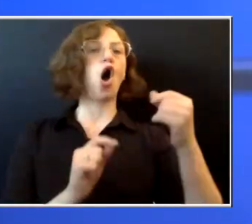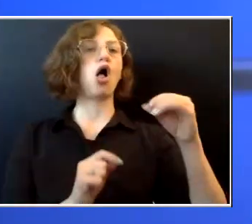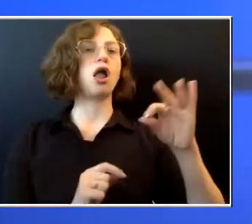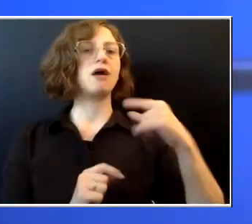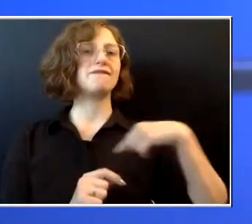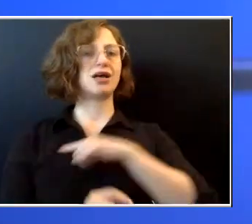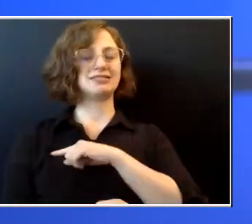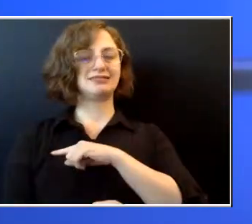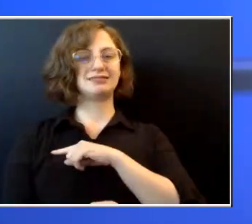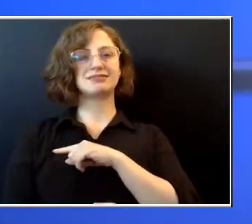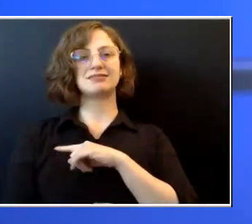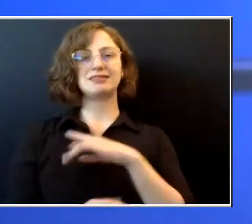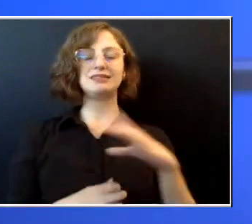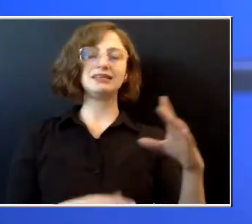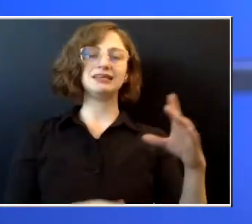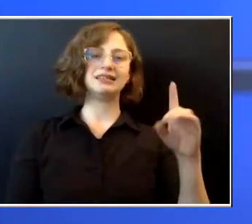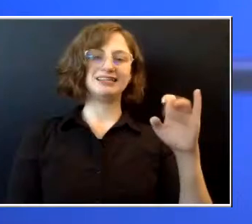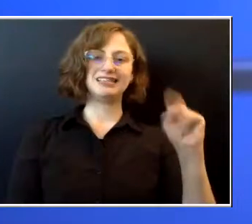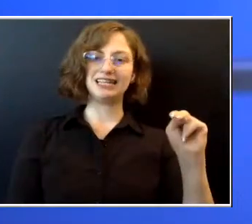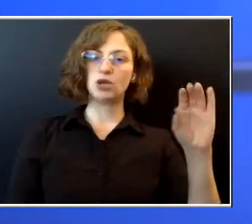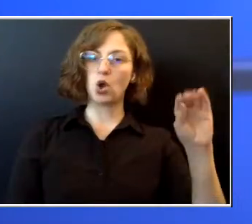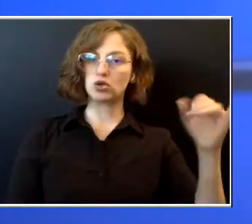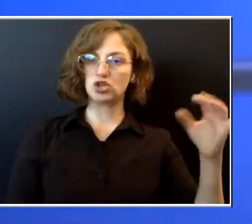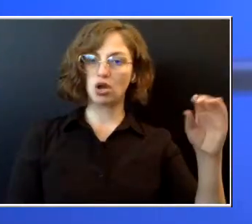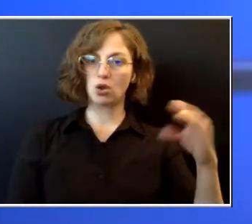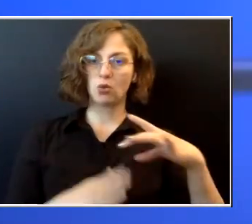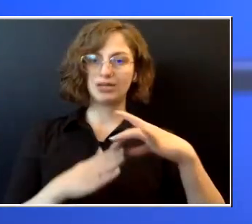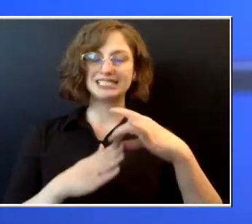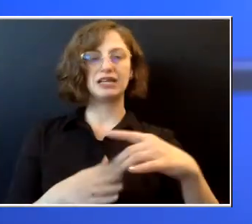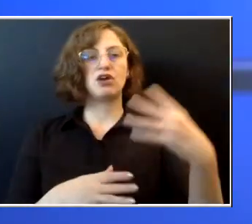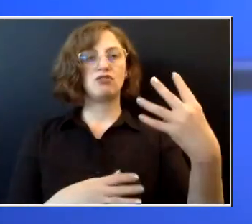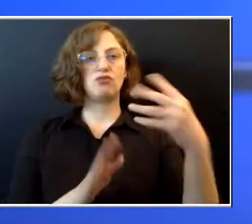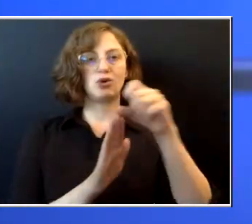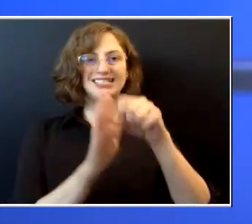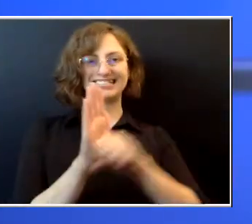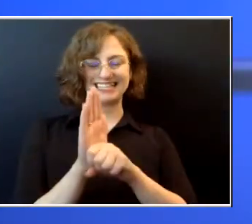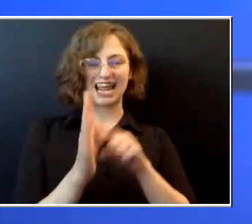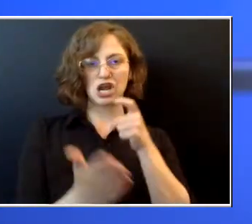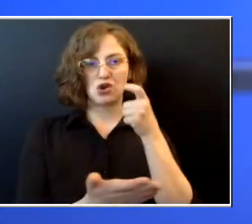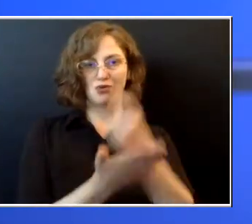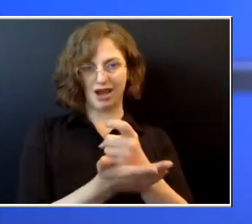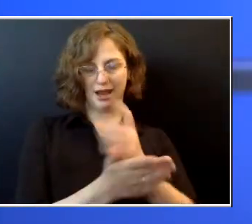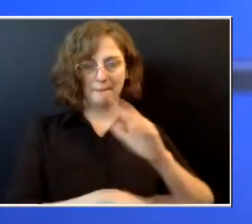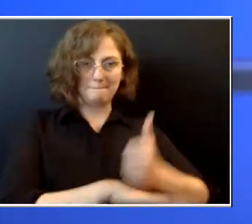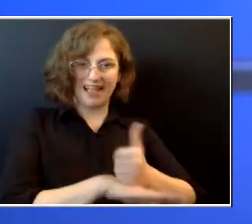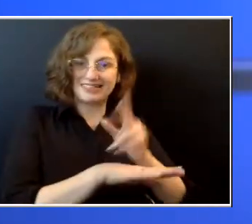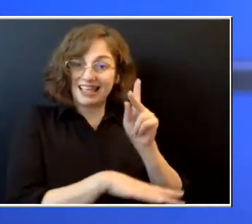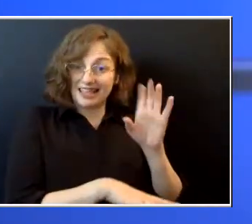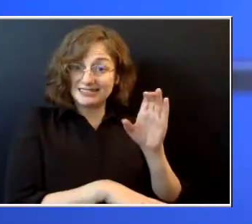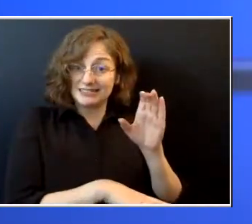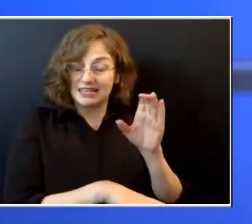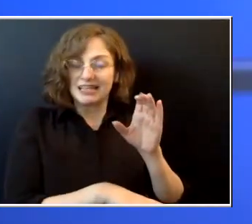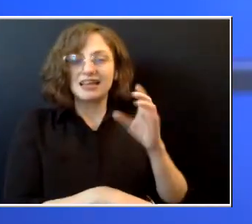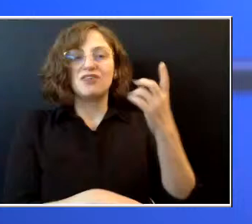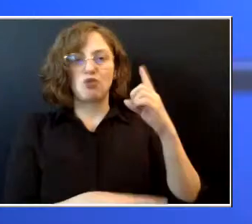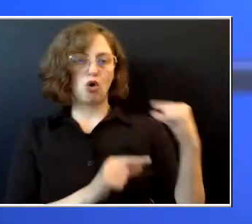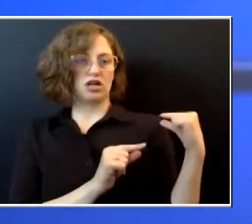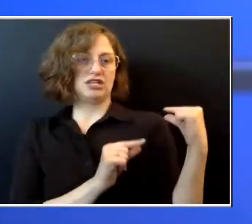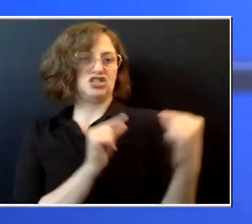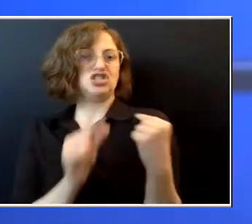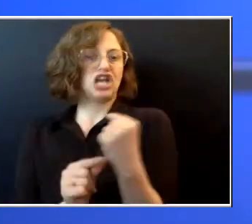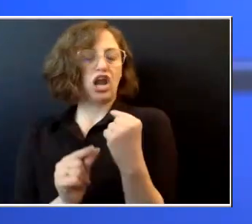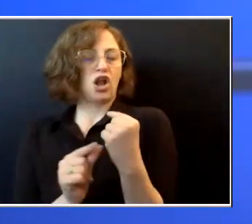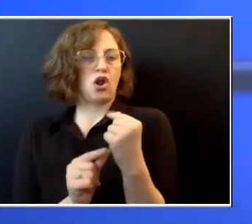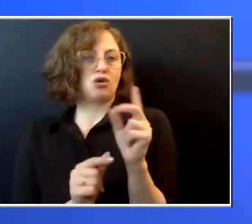a 4-state grant based here in Kansas City to do the genotype for up to 1 million